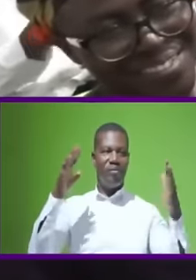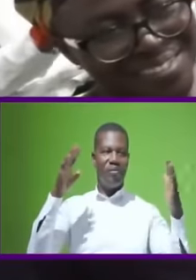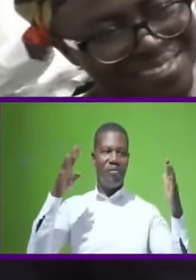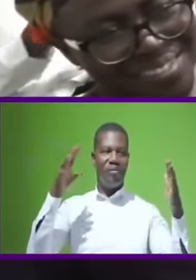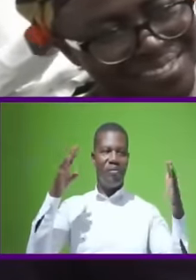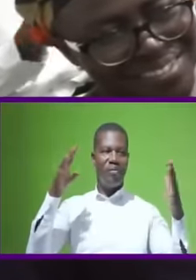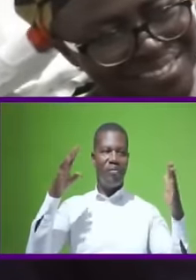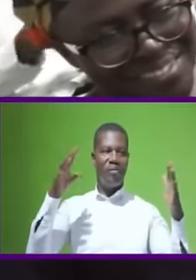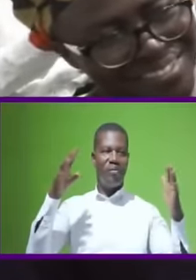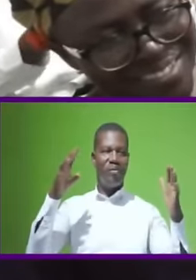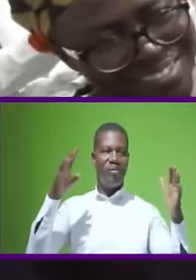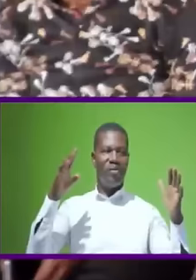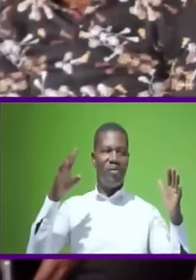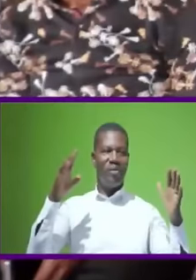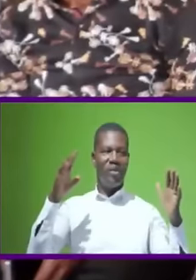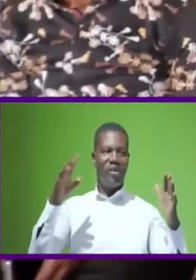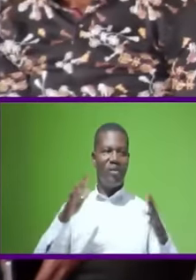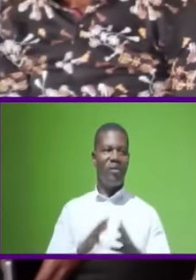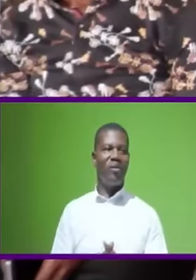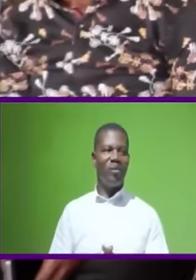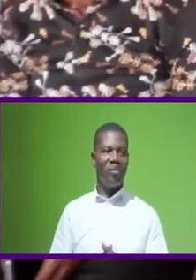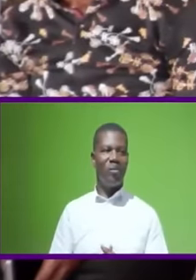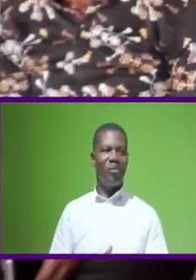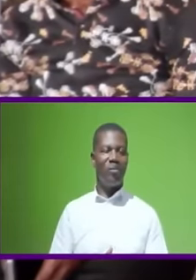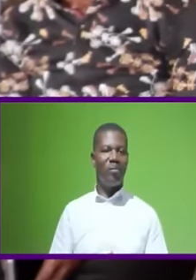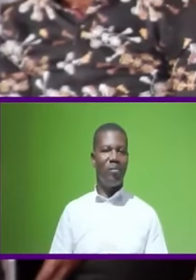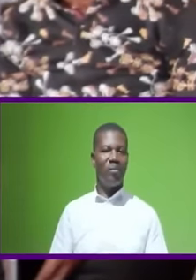Yes, Karma K. Bentley.